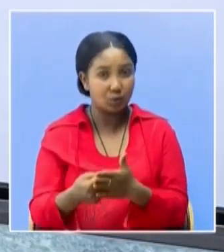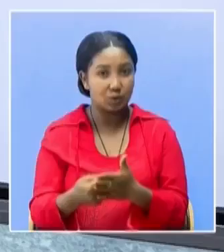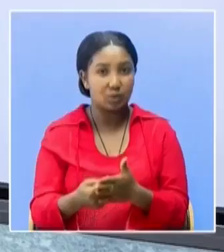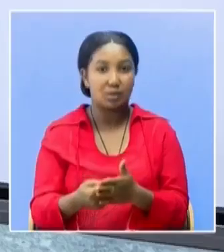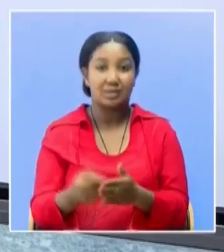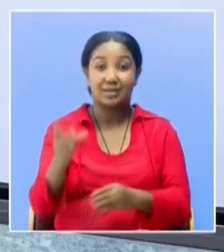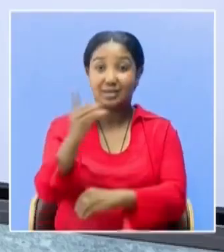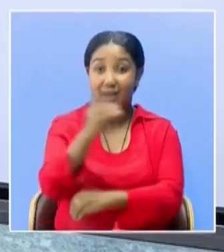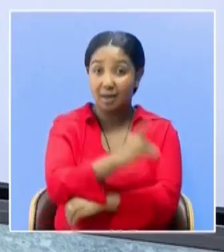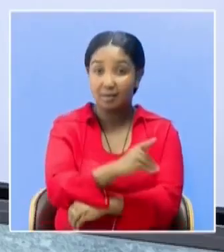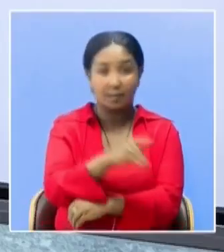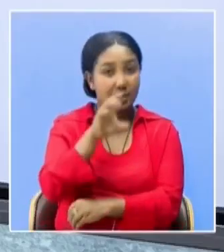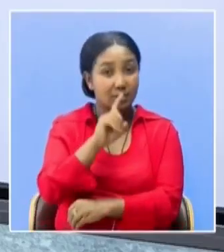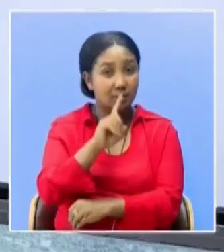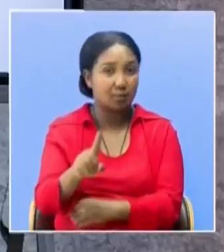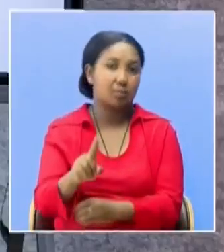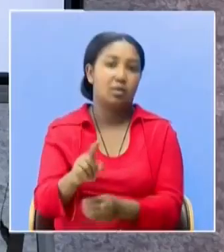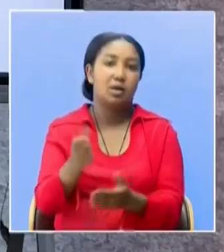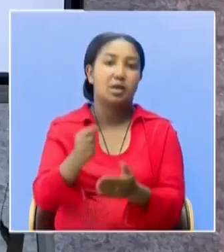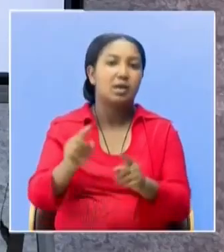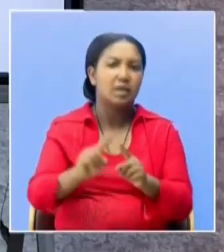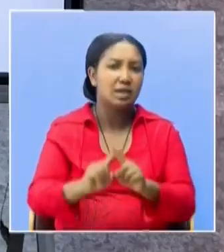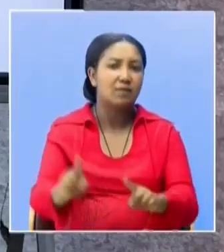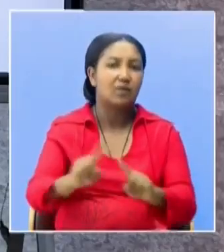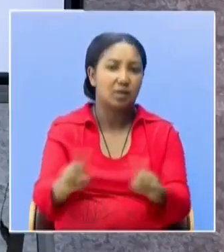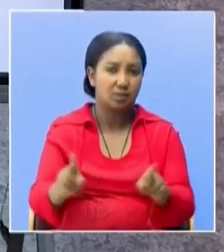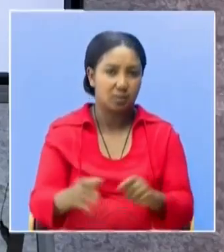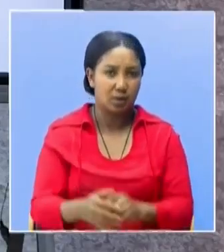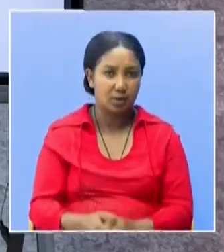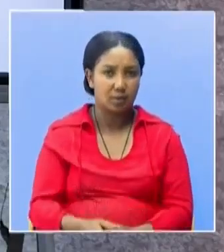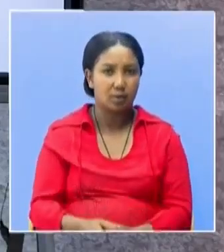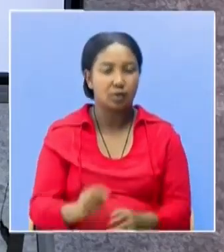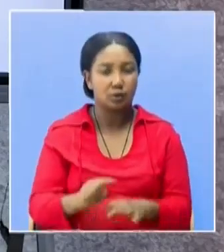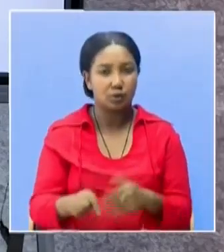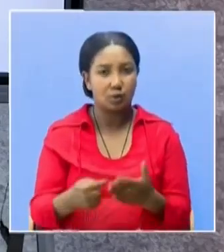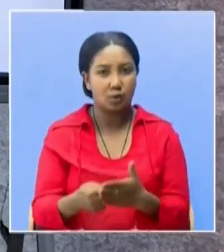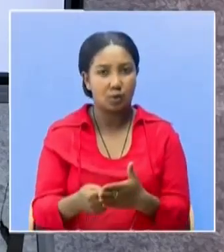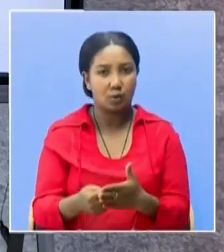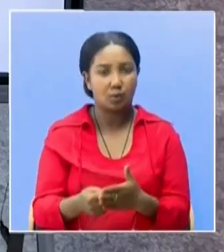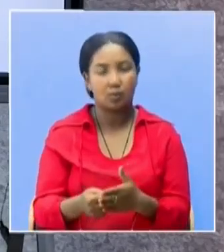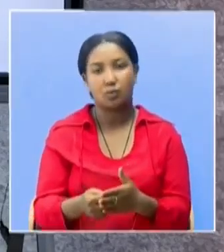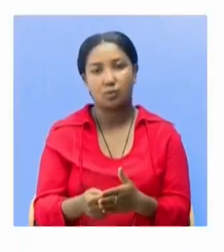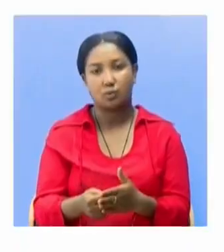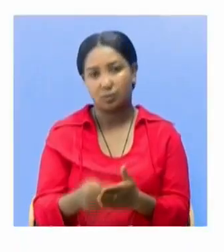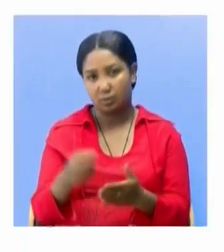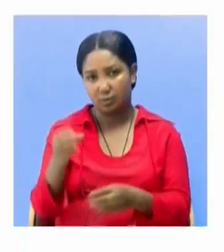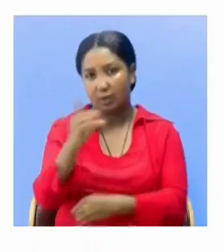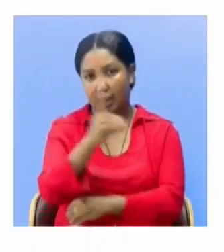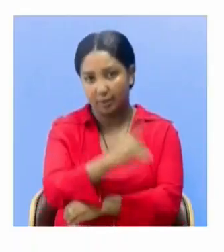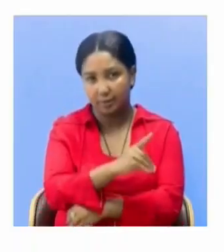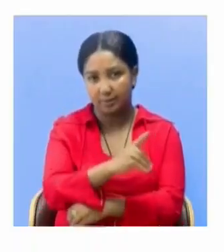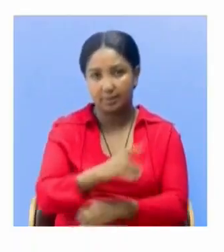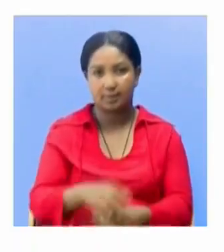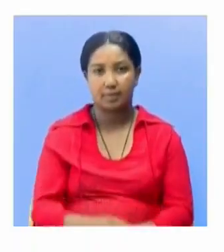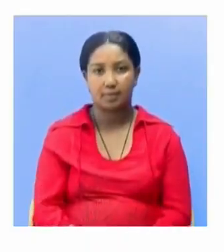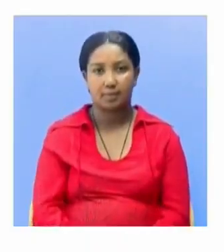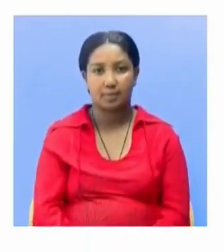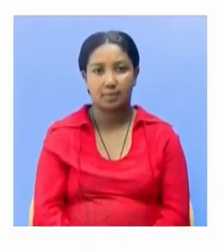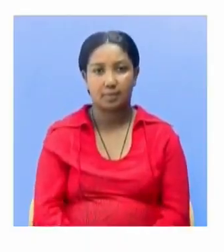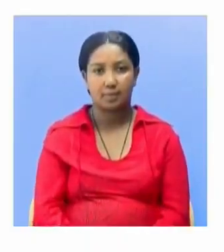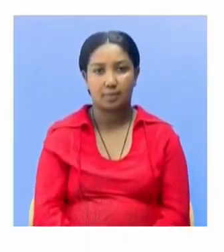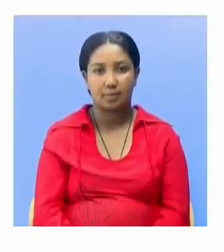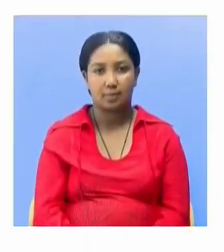the date can be written in different address too, right? So you are welcome to write the